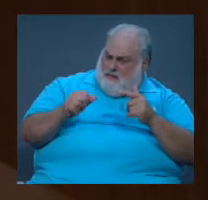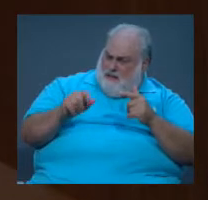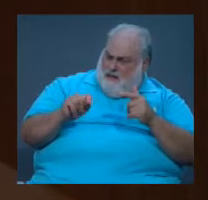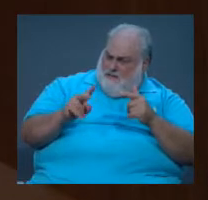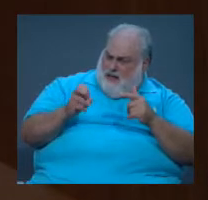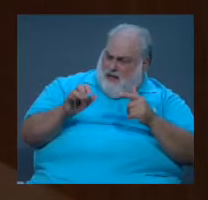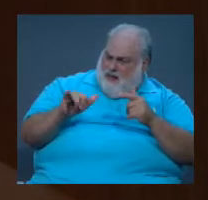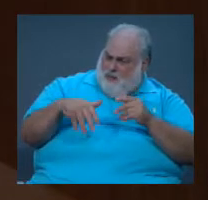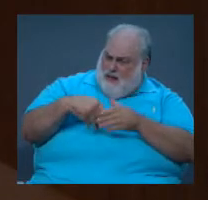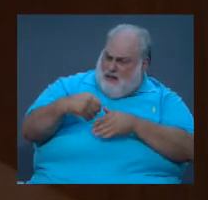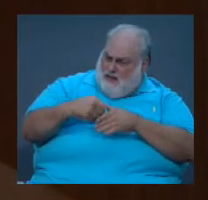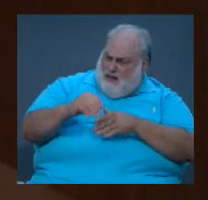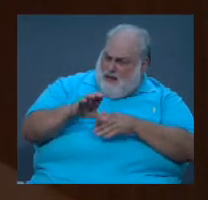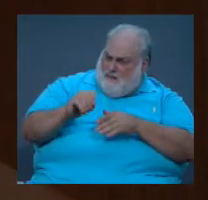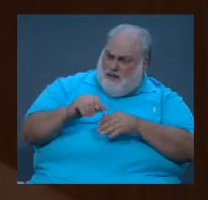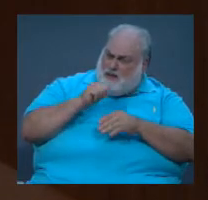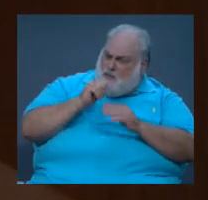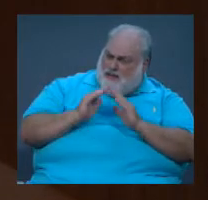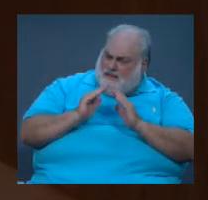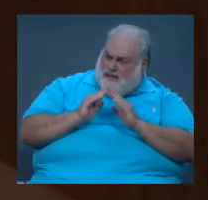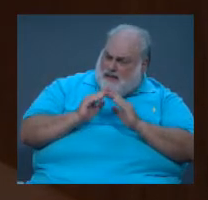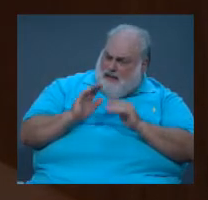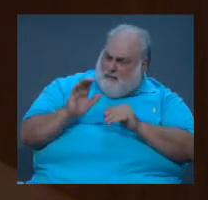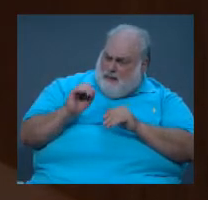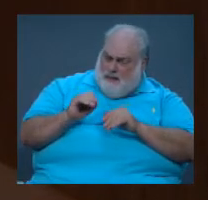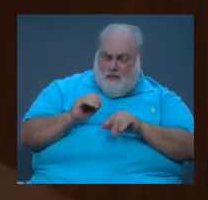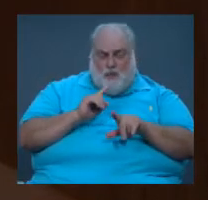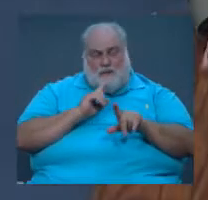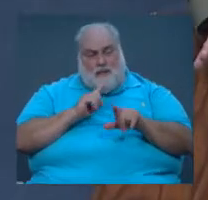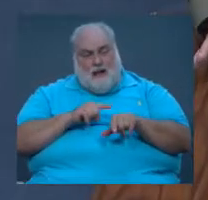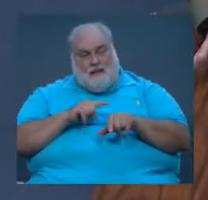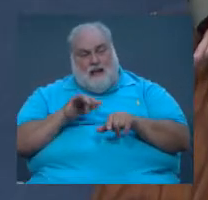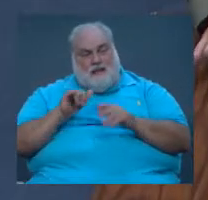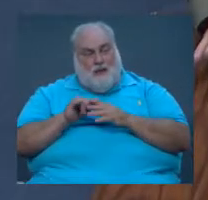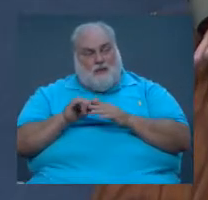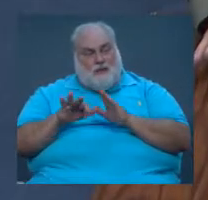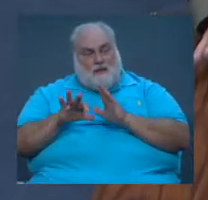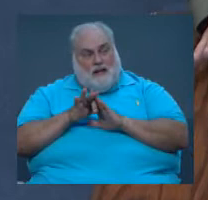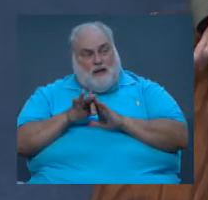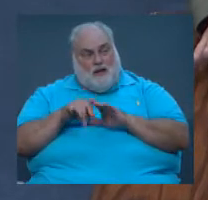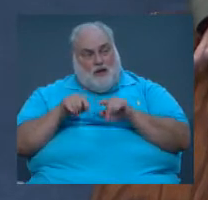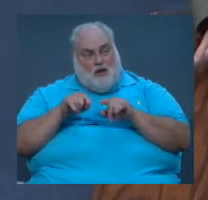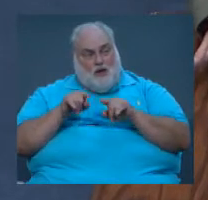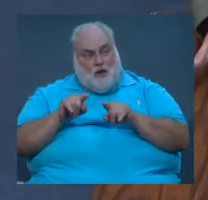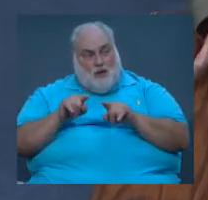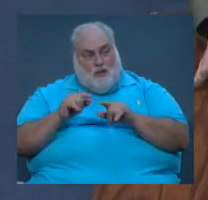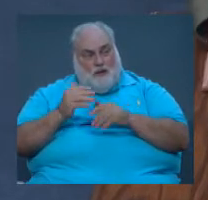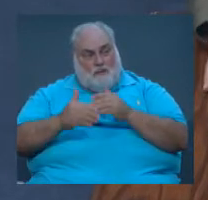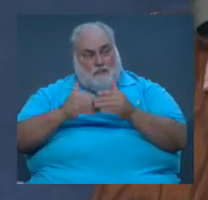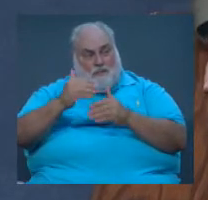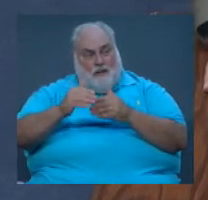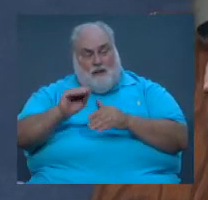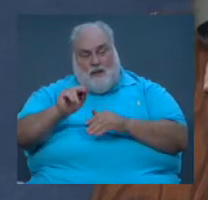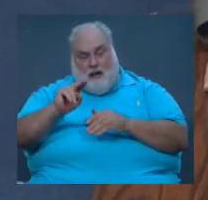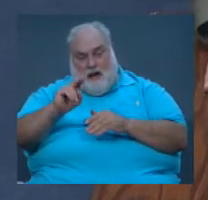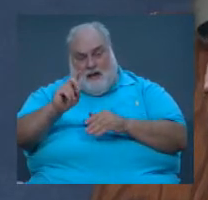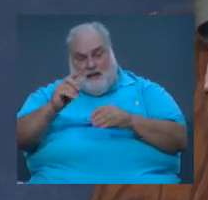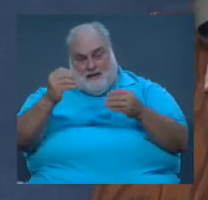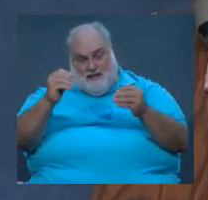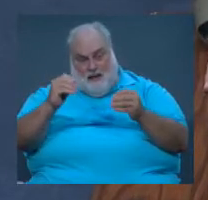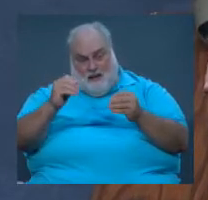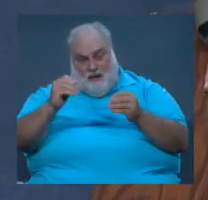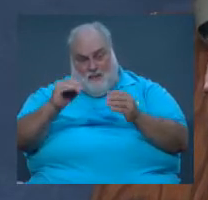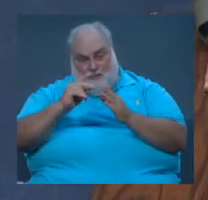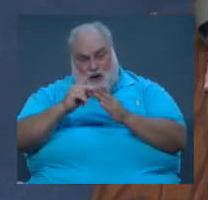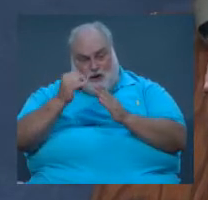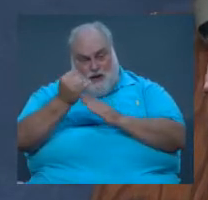an outside company and not with the city's company? This was selected during the selection process for these bond and sales tax projects. This